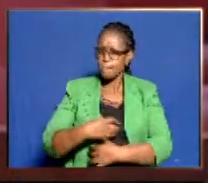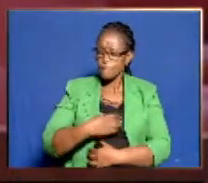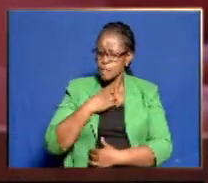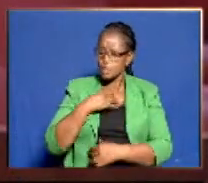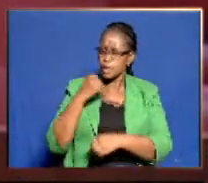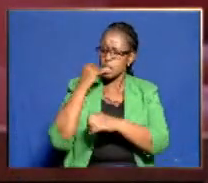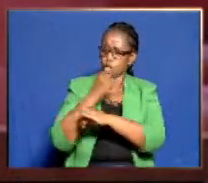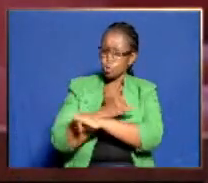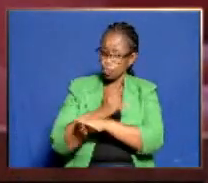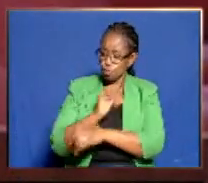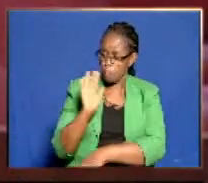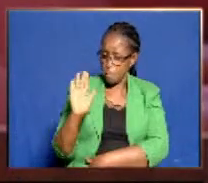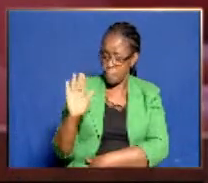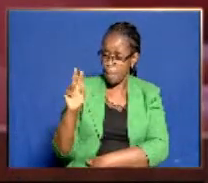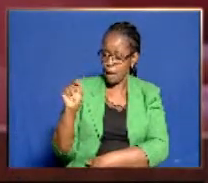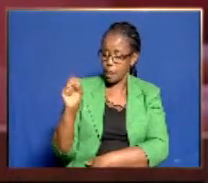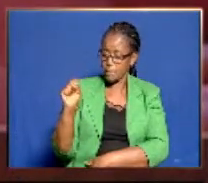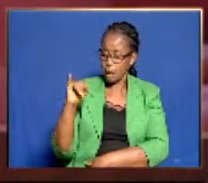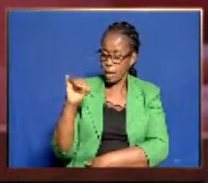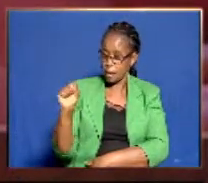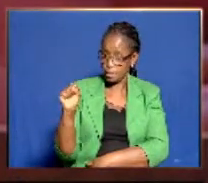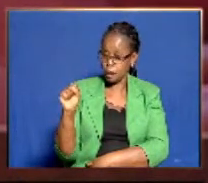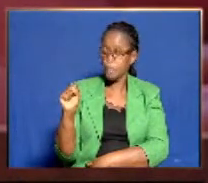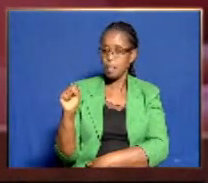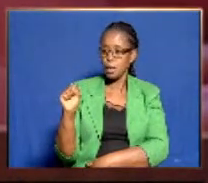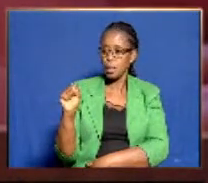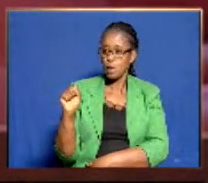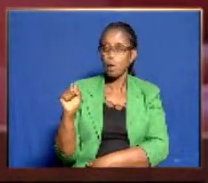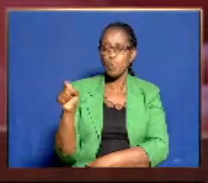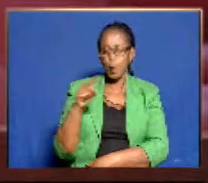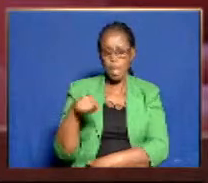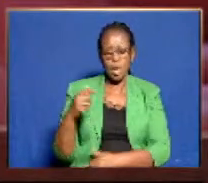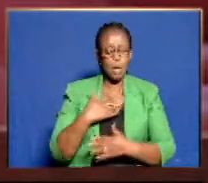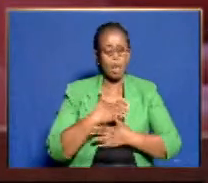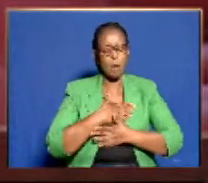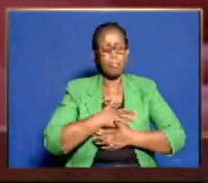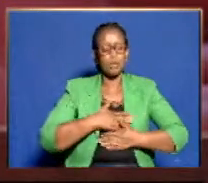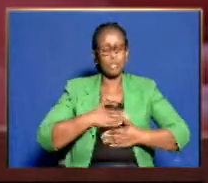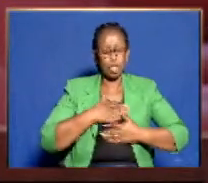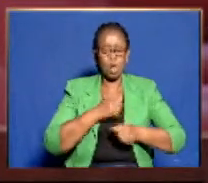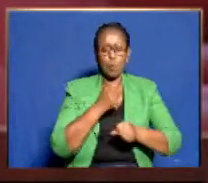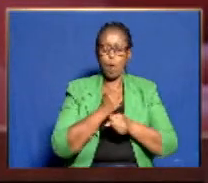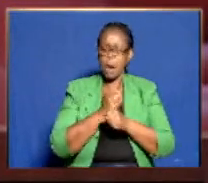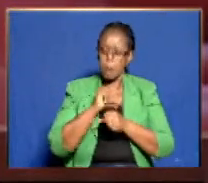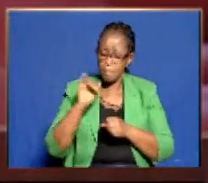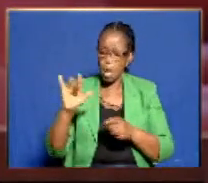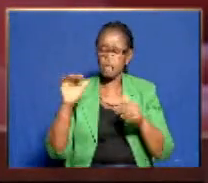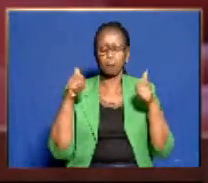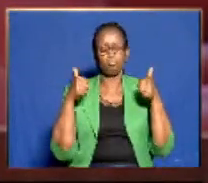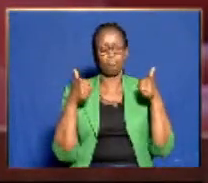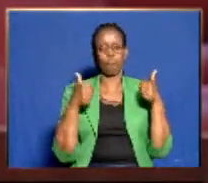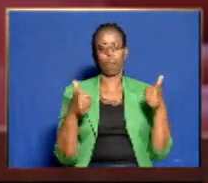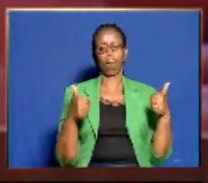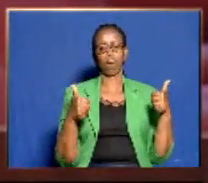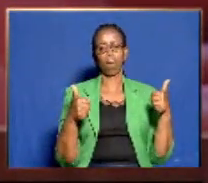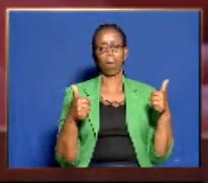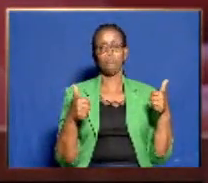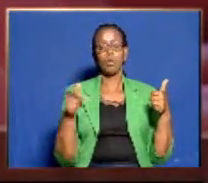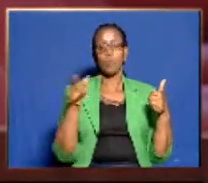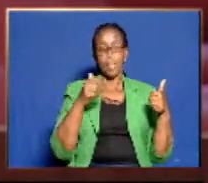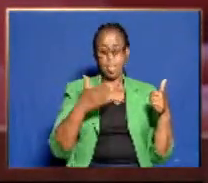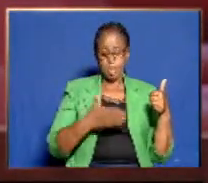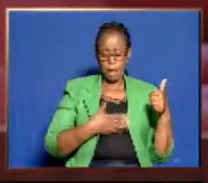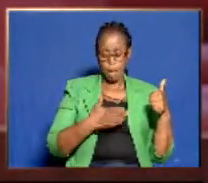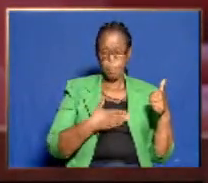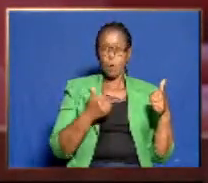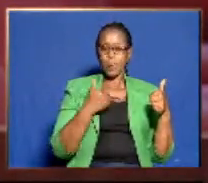tell you, Honorable Speaker, we have never appreciated the kind of work they're doing. It's great, and we are grateful that we have the kind